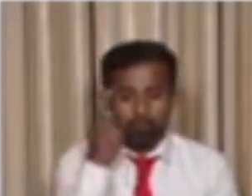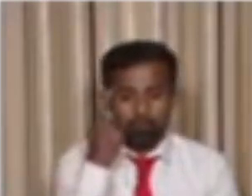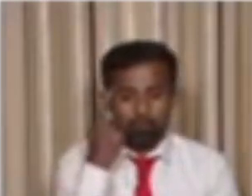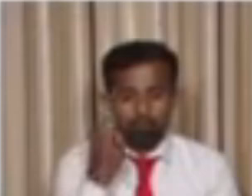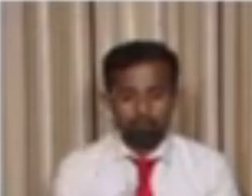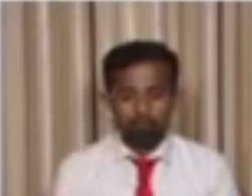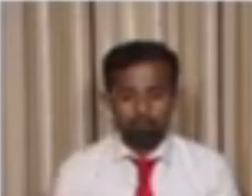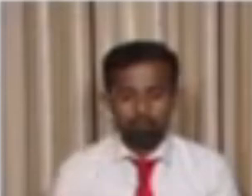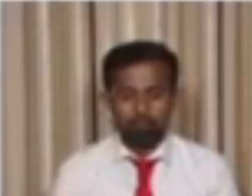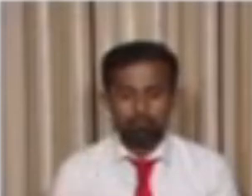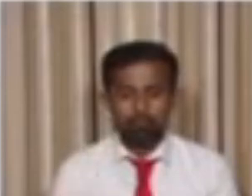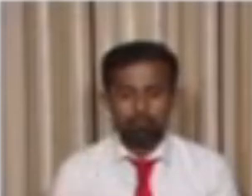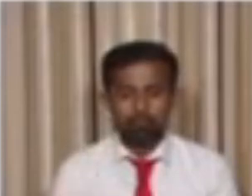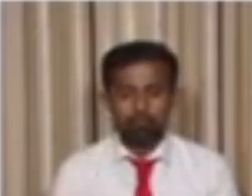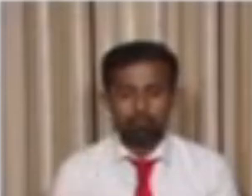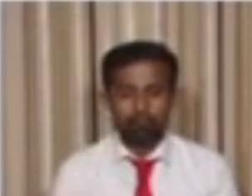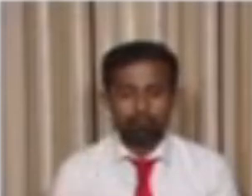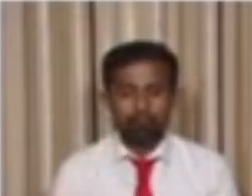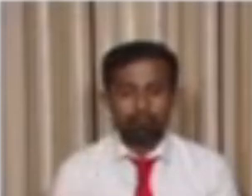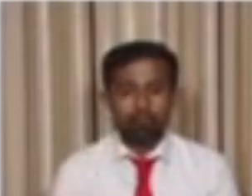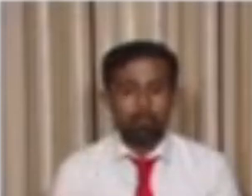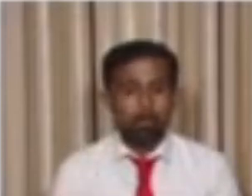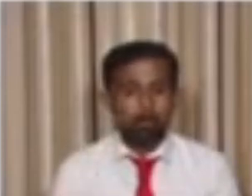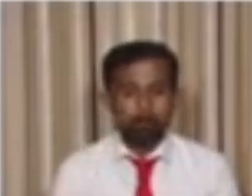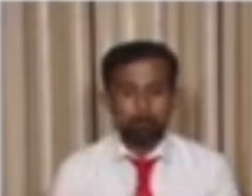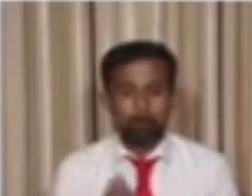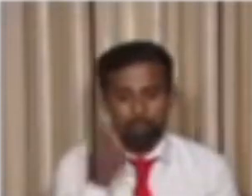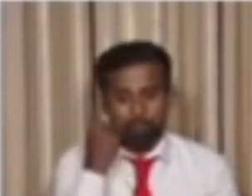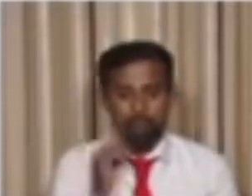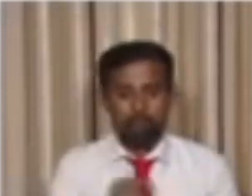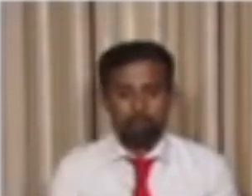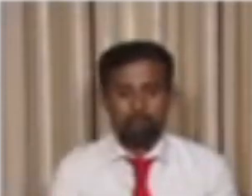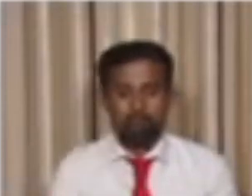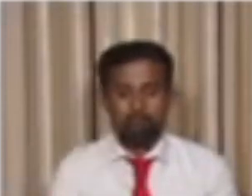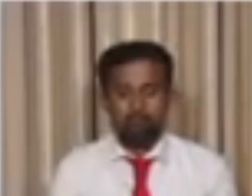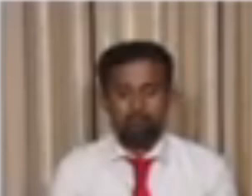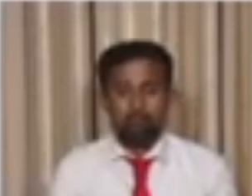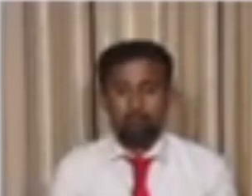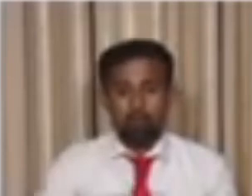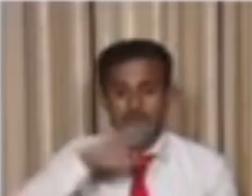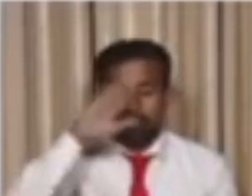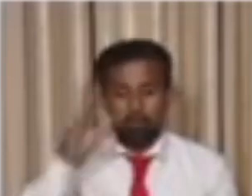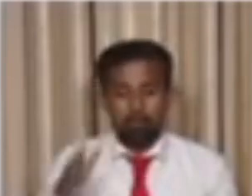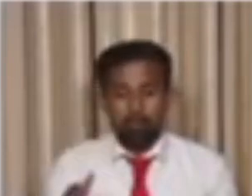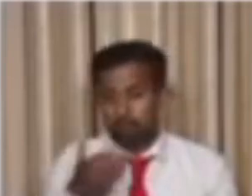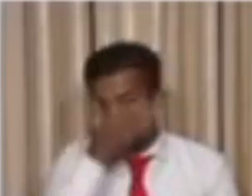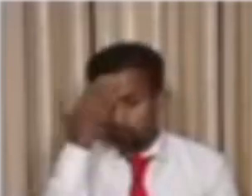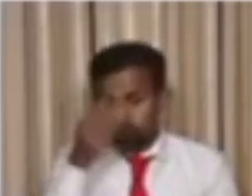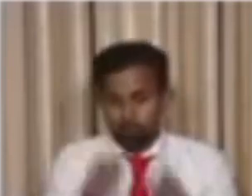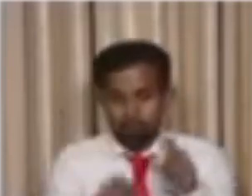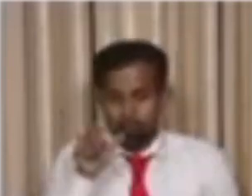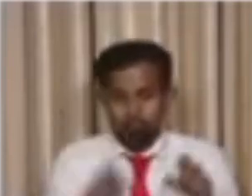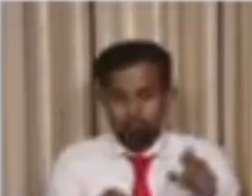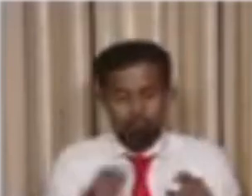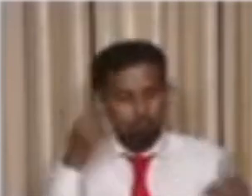step taken on behalf of the upcountry Tamils. There will be no conditionalities applied to support whatever